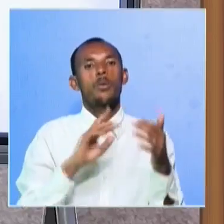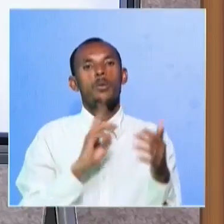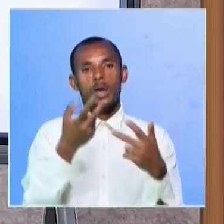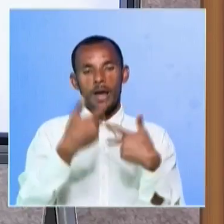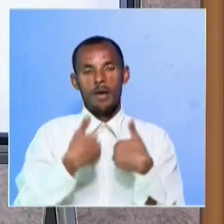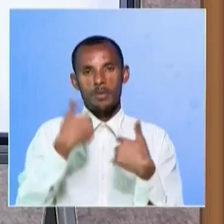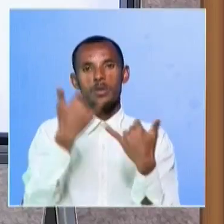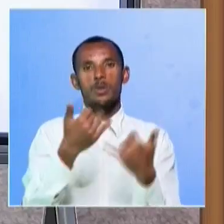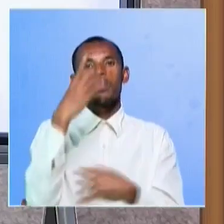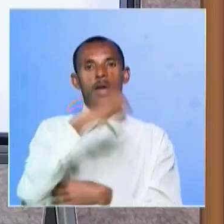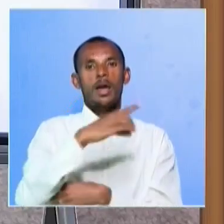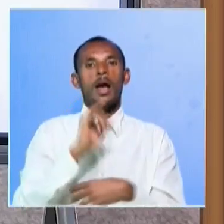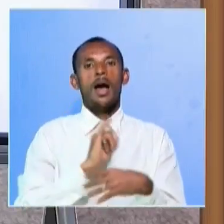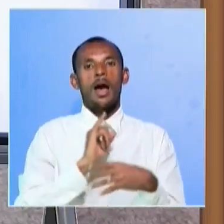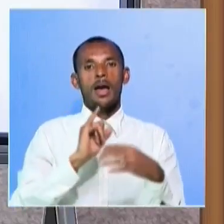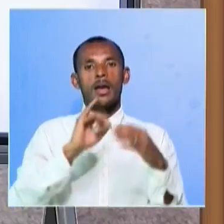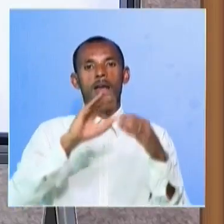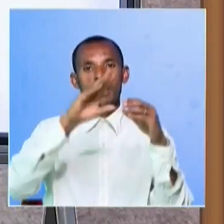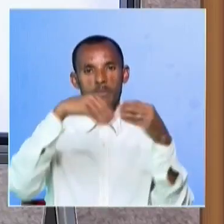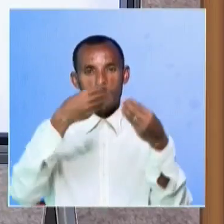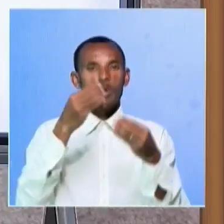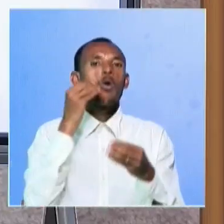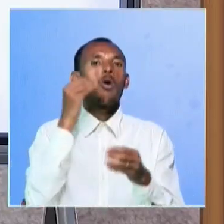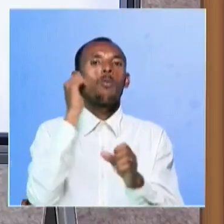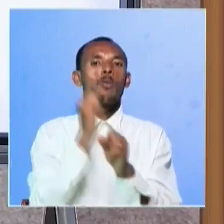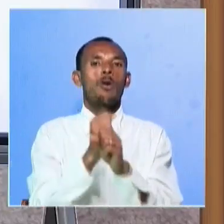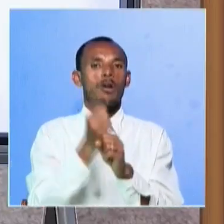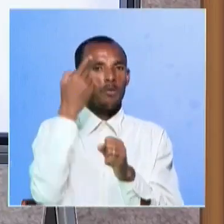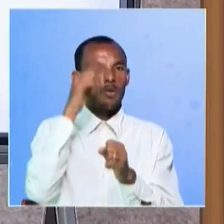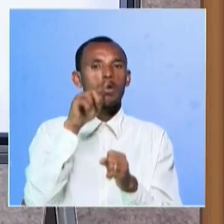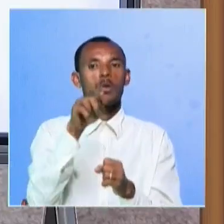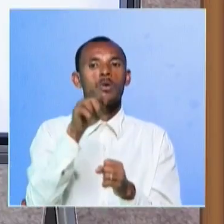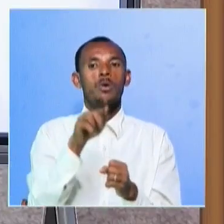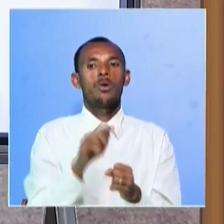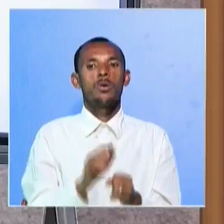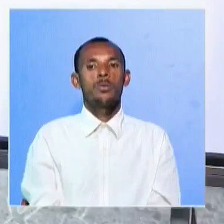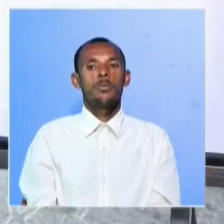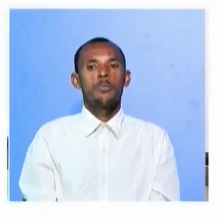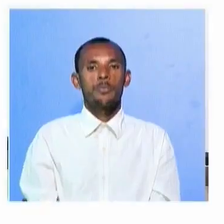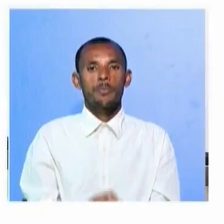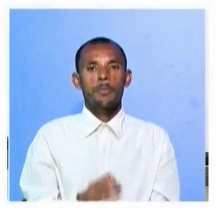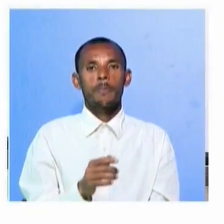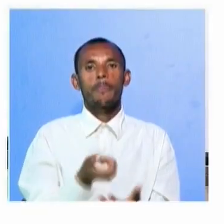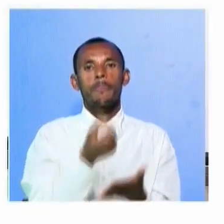today, I have a certain homework for you. Here we go.